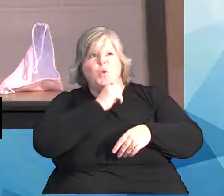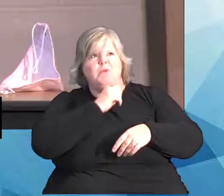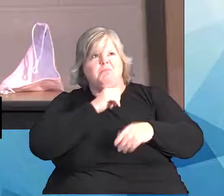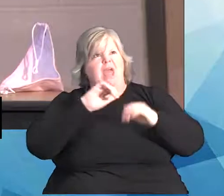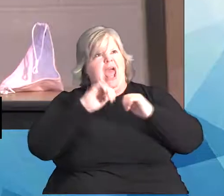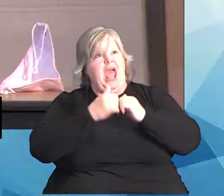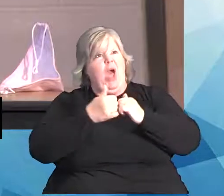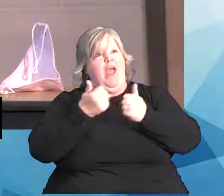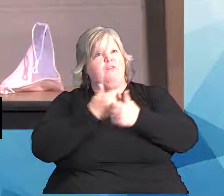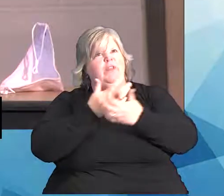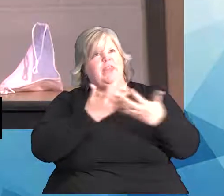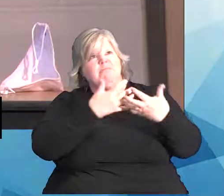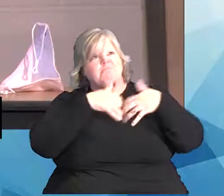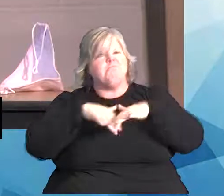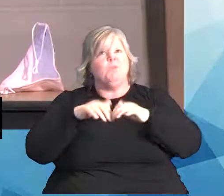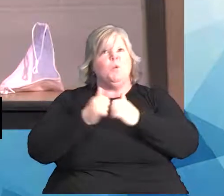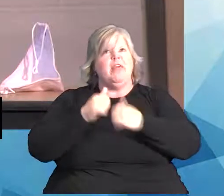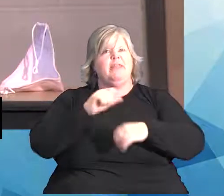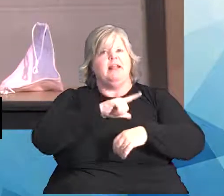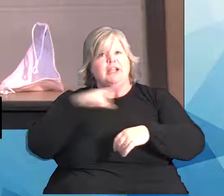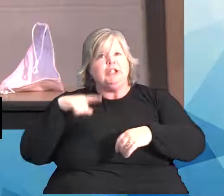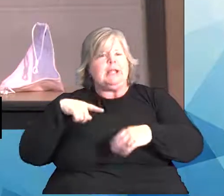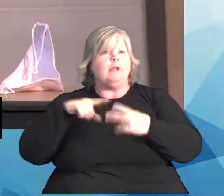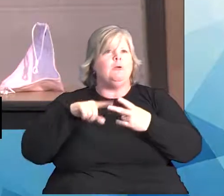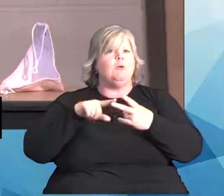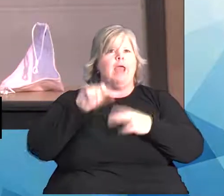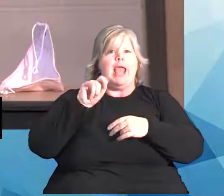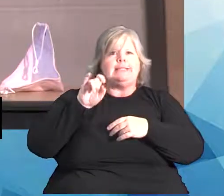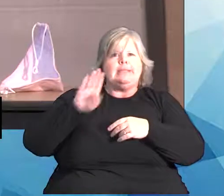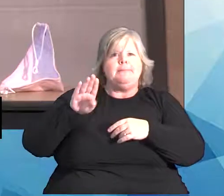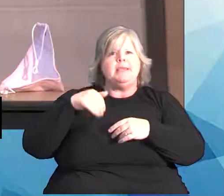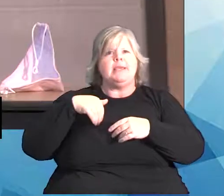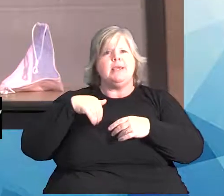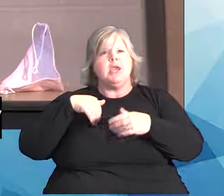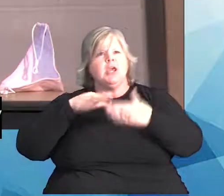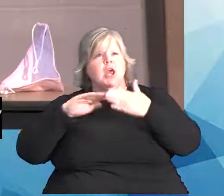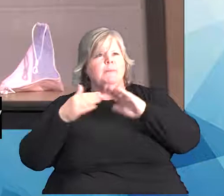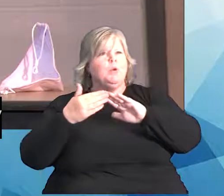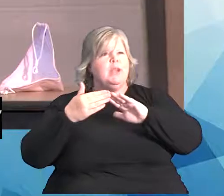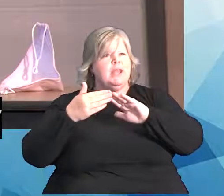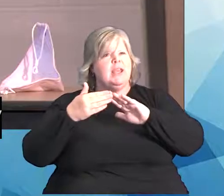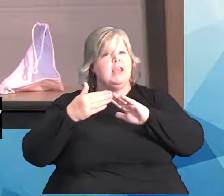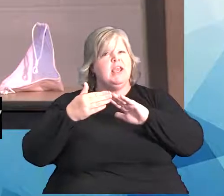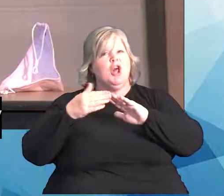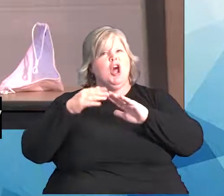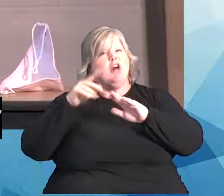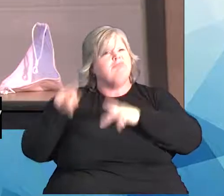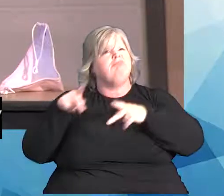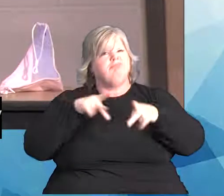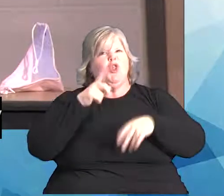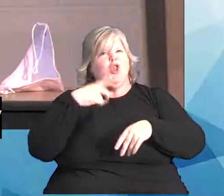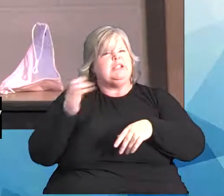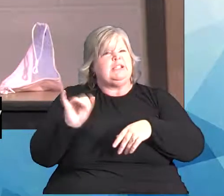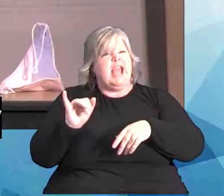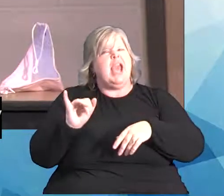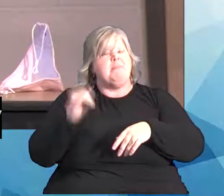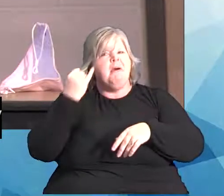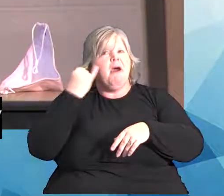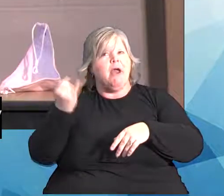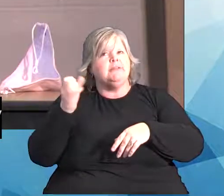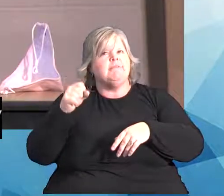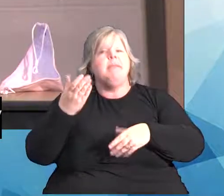at the legislature, with ASDB, with our community. So I think we should take a step back and